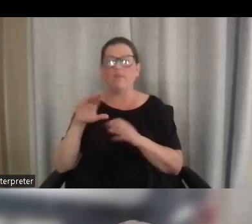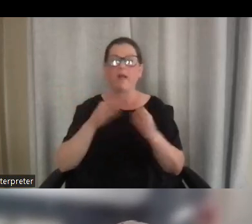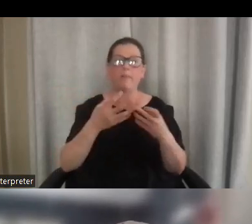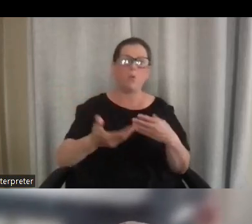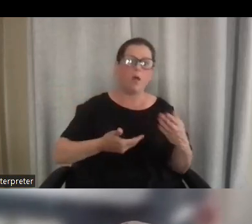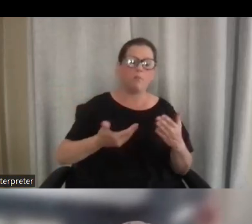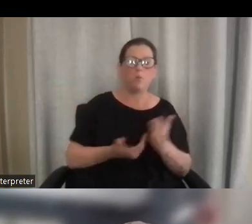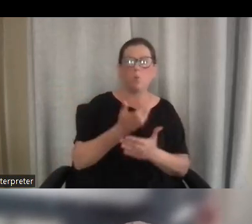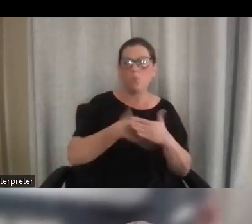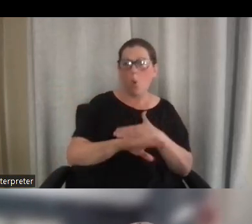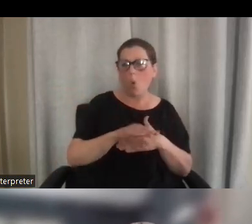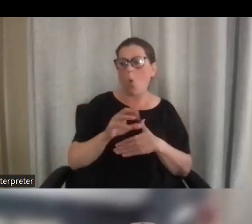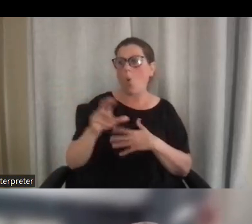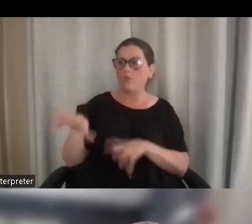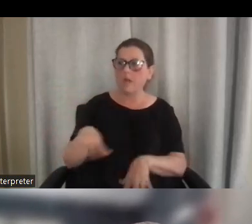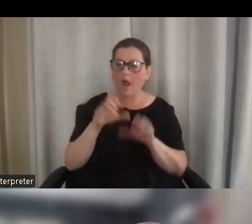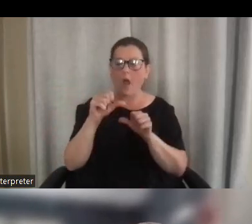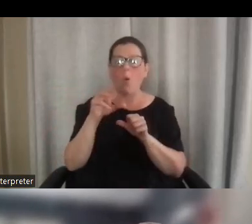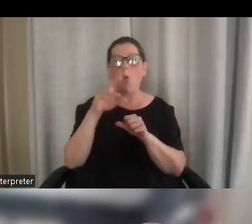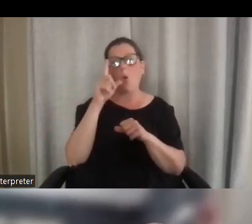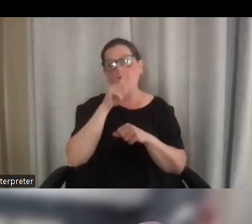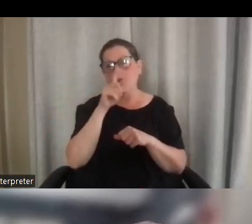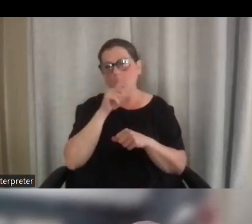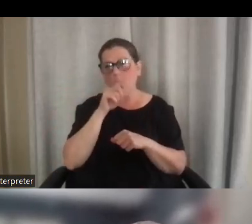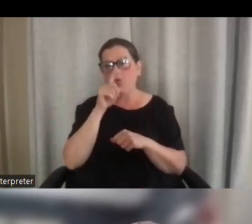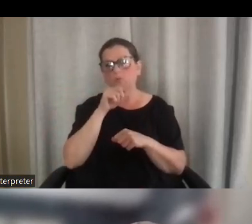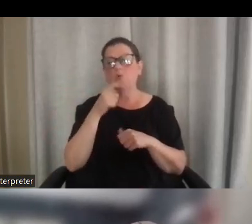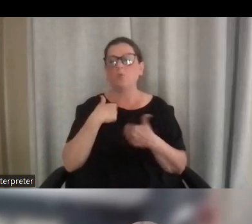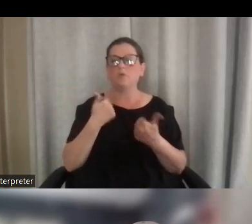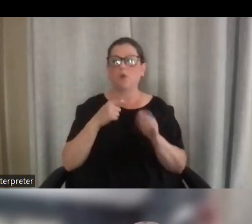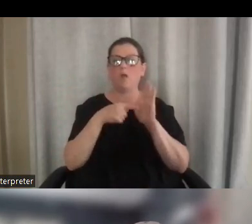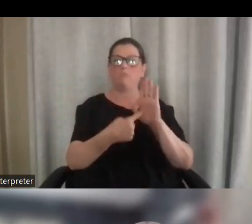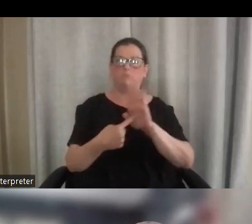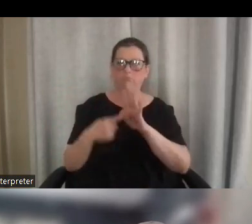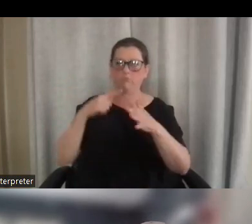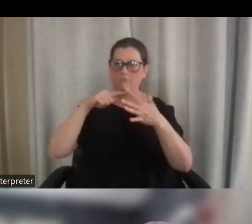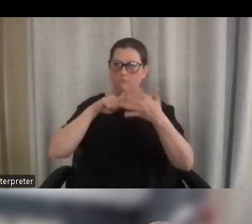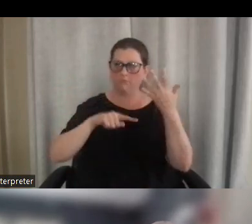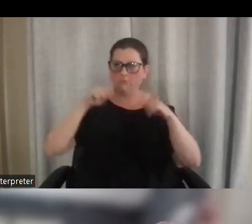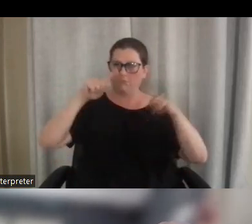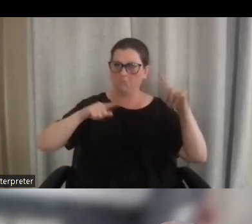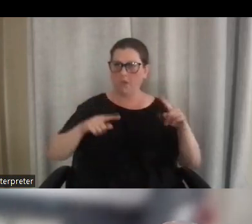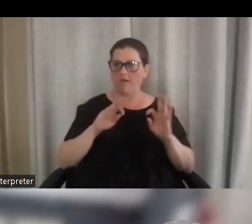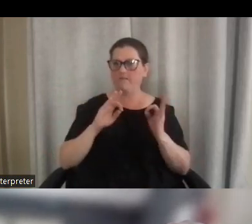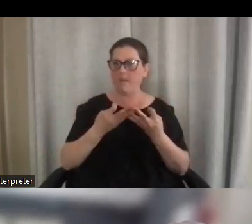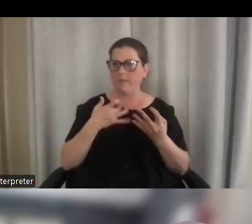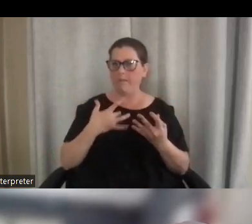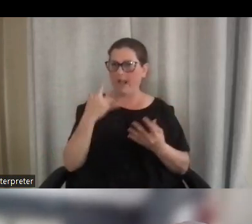families welcoming adoptive or foster children, to the best of our ability without obviously stereotyping or